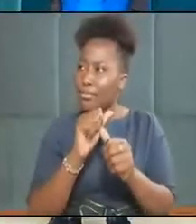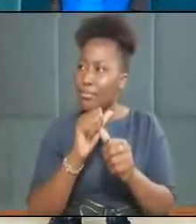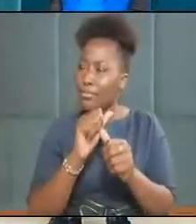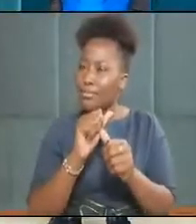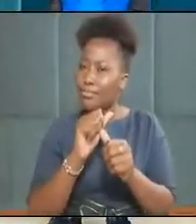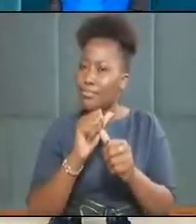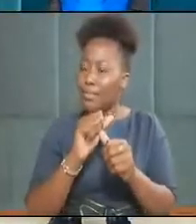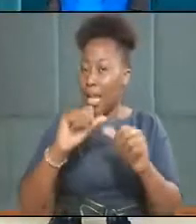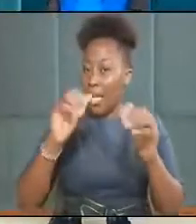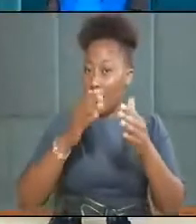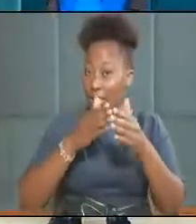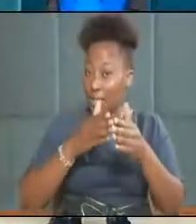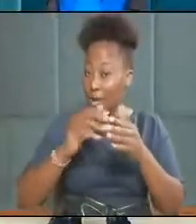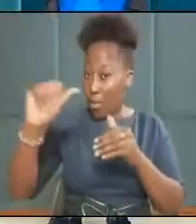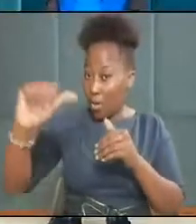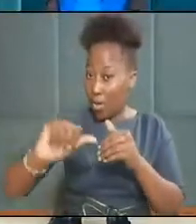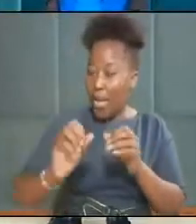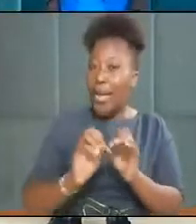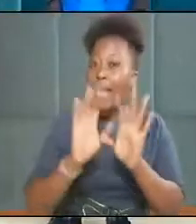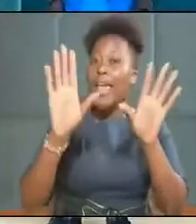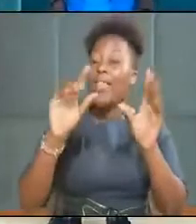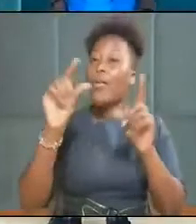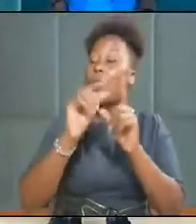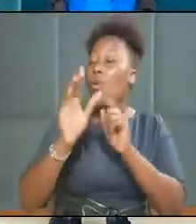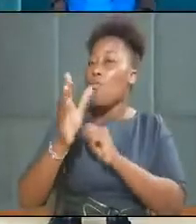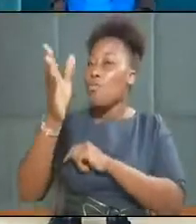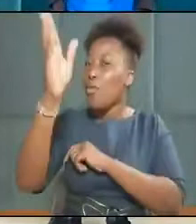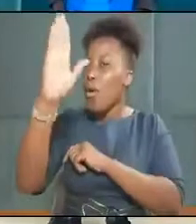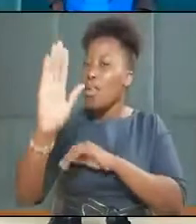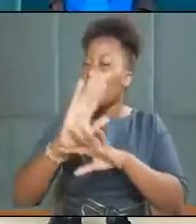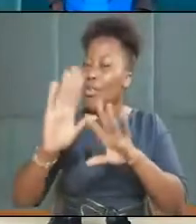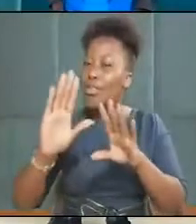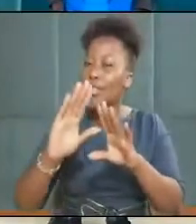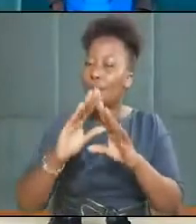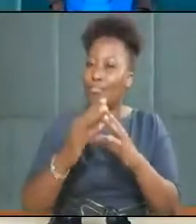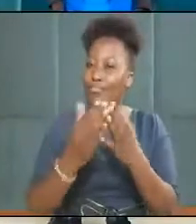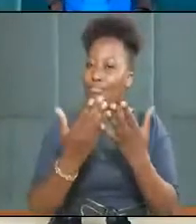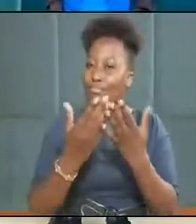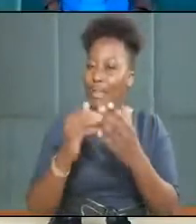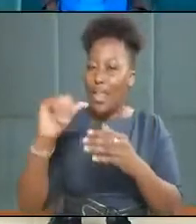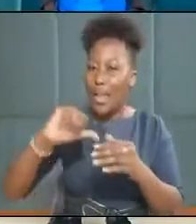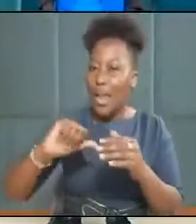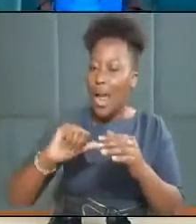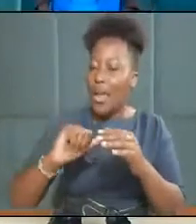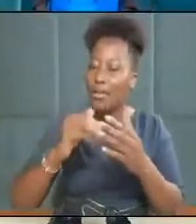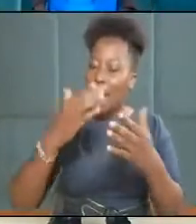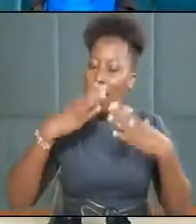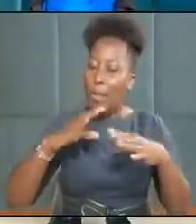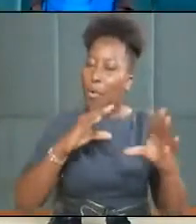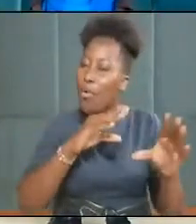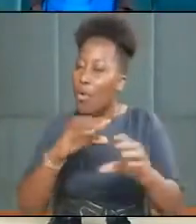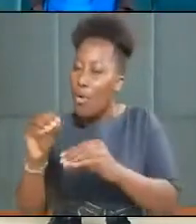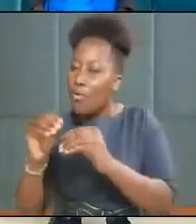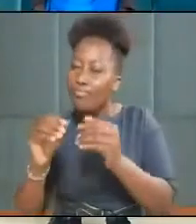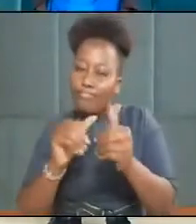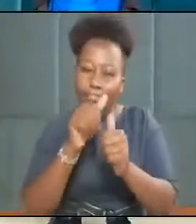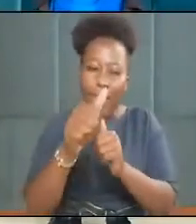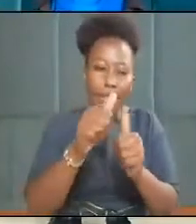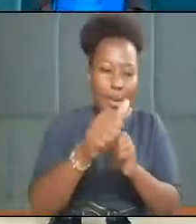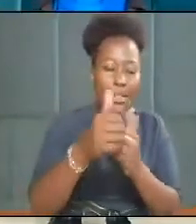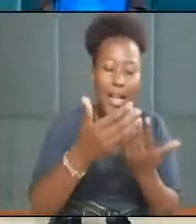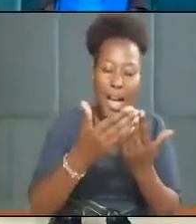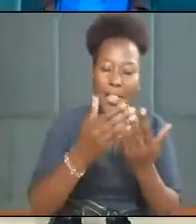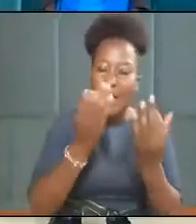What about your sexual immoralities? It is very clear in the word of God that thou shalt not commit adultery. Yet you people go prancing around in the name of